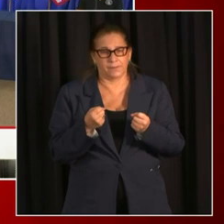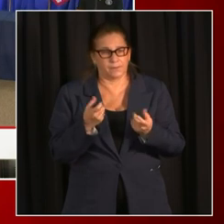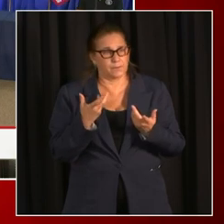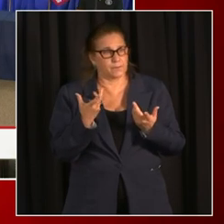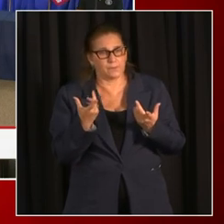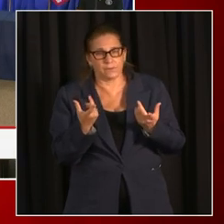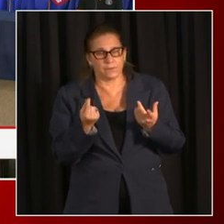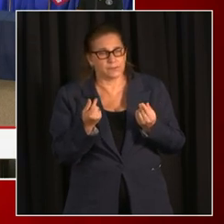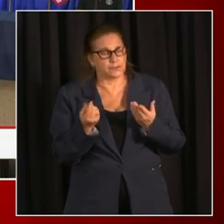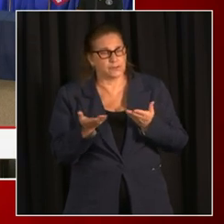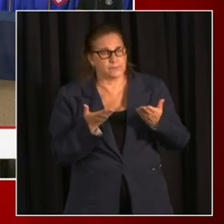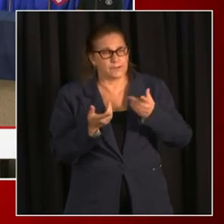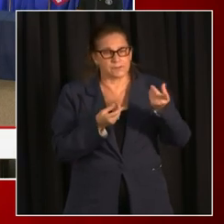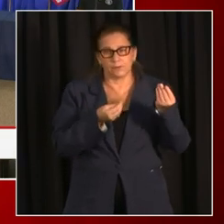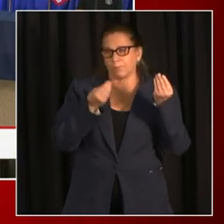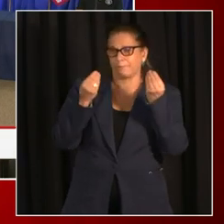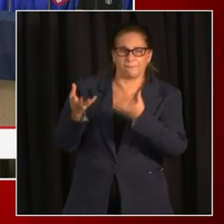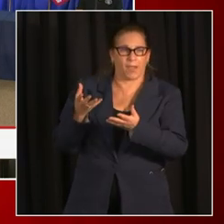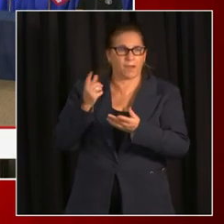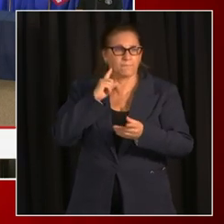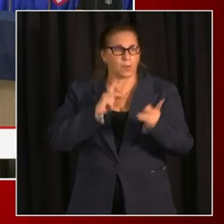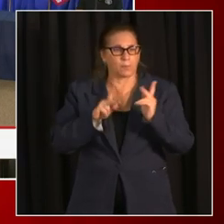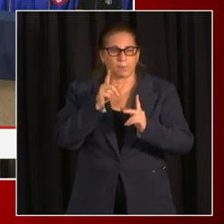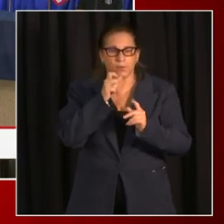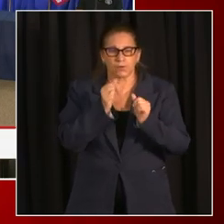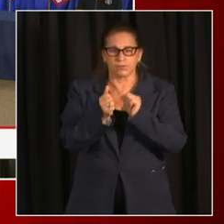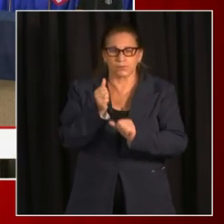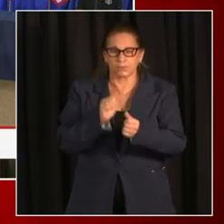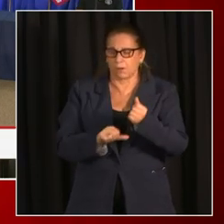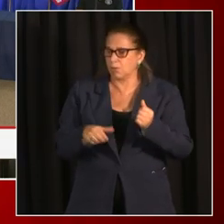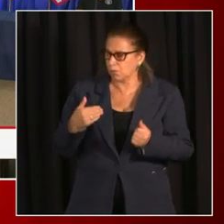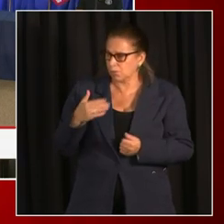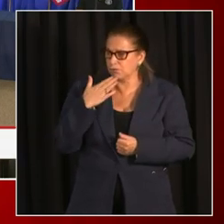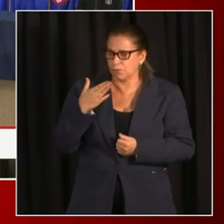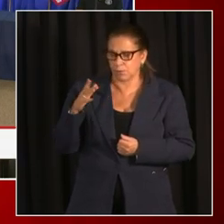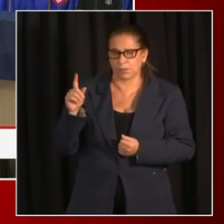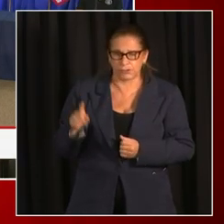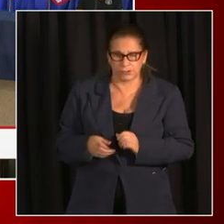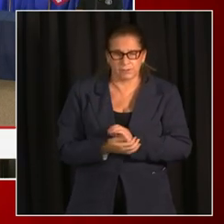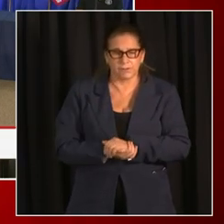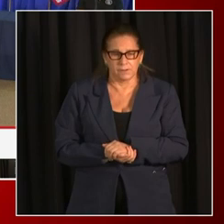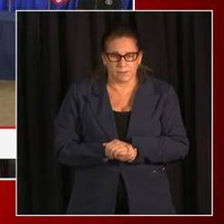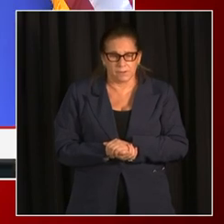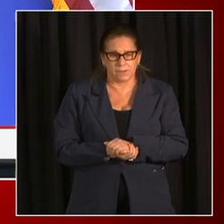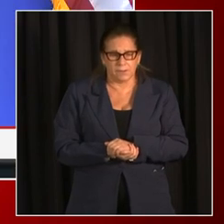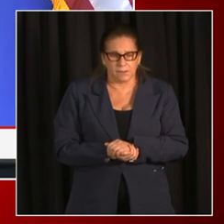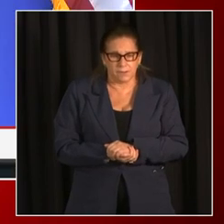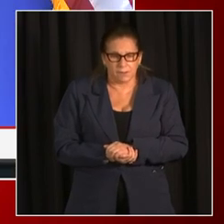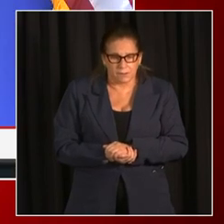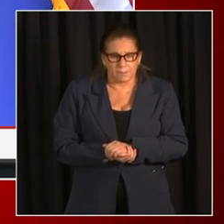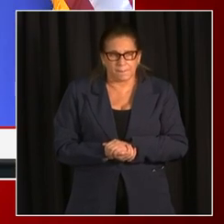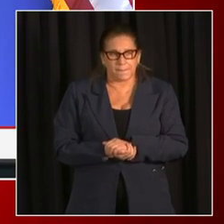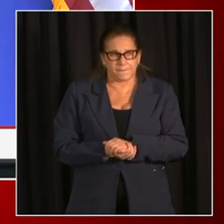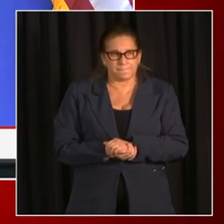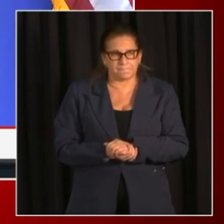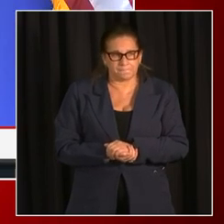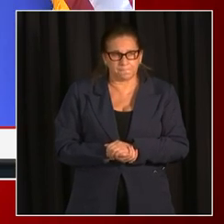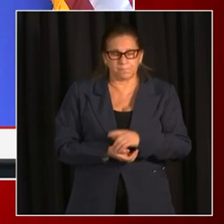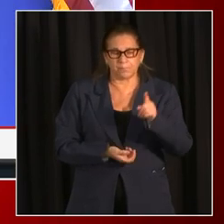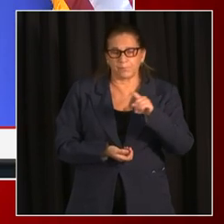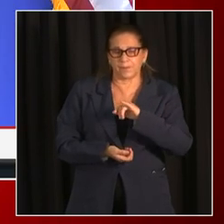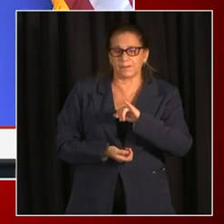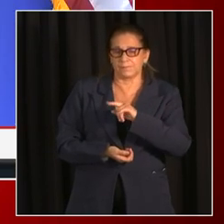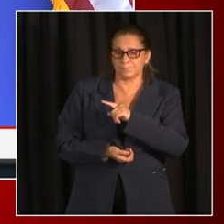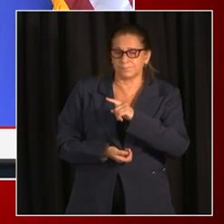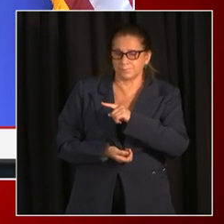What services does your department offer? Yeah, thank you so much for that question, James, and for highlighting the importance that we should be placing